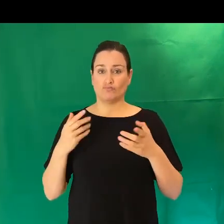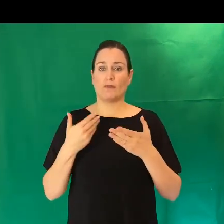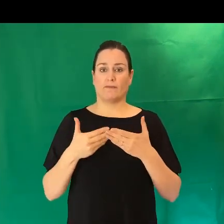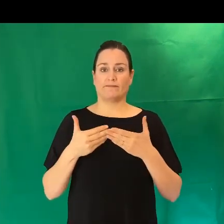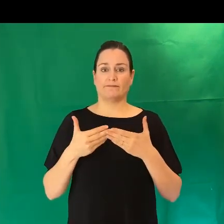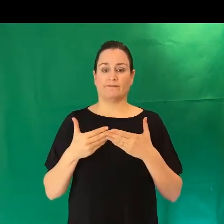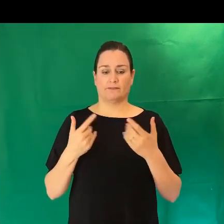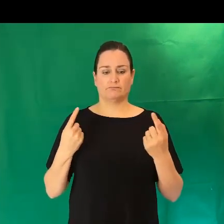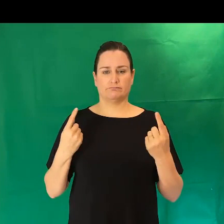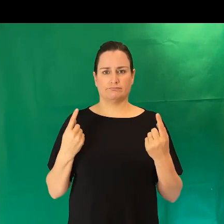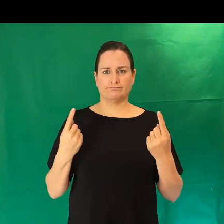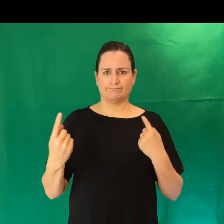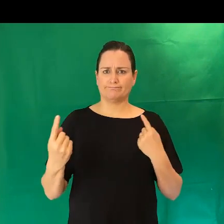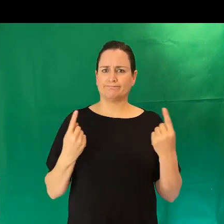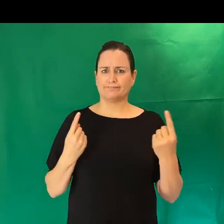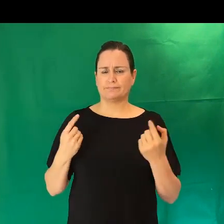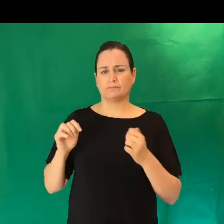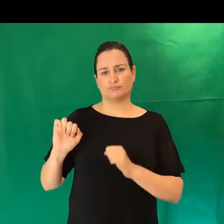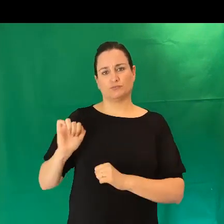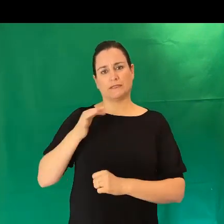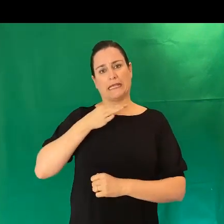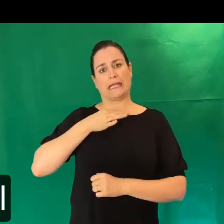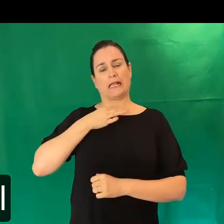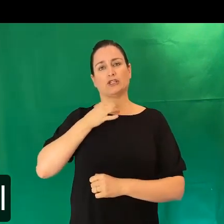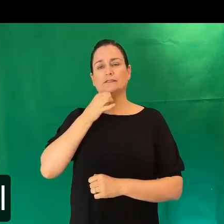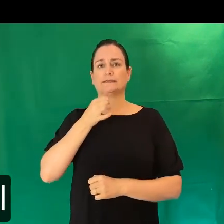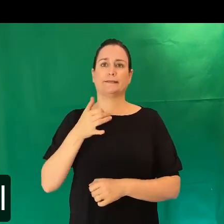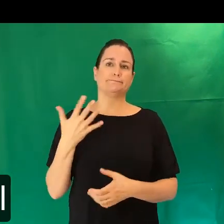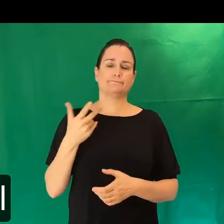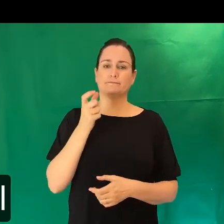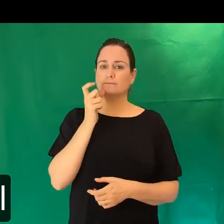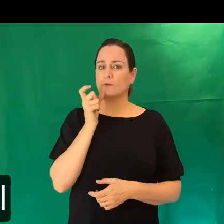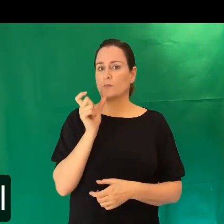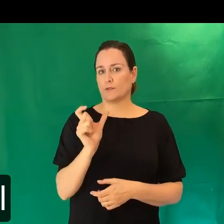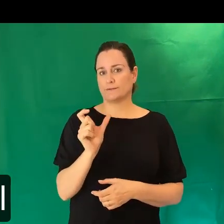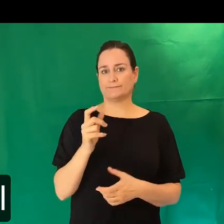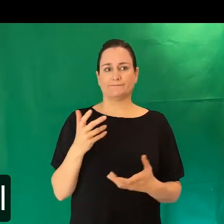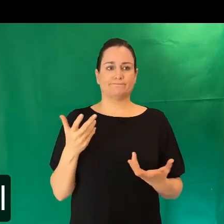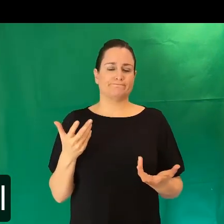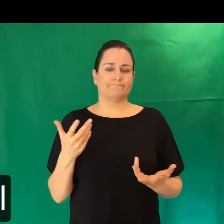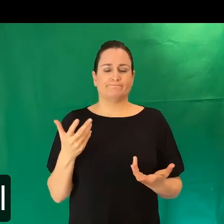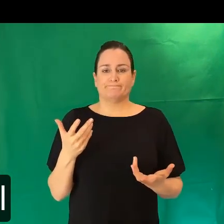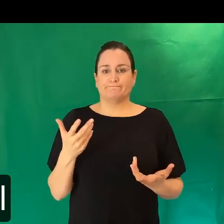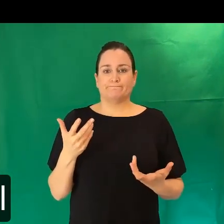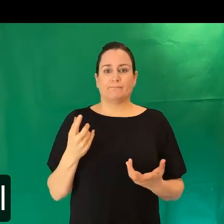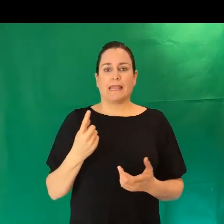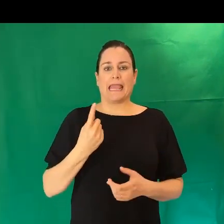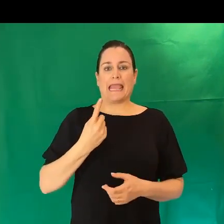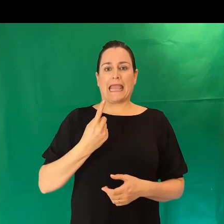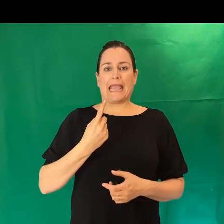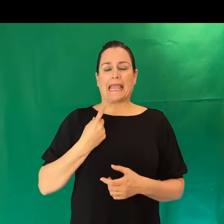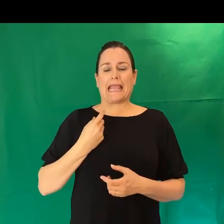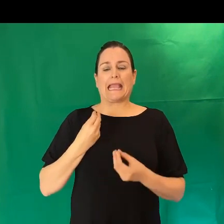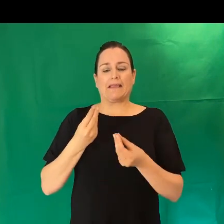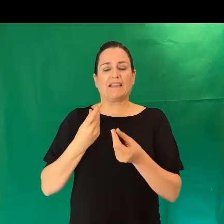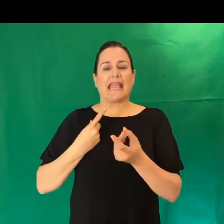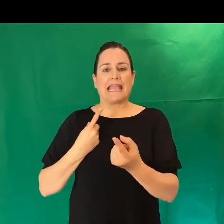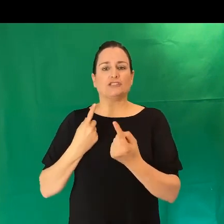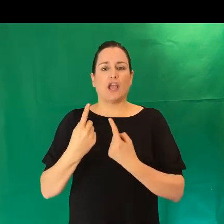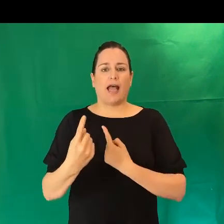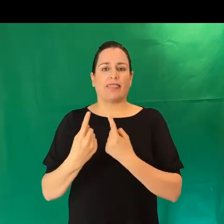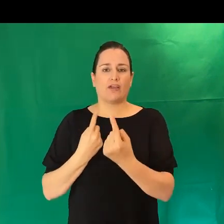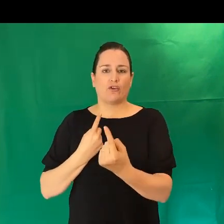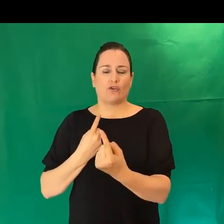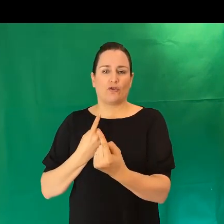mark reciprocality in different ways. So in English, we often use the pronominal form each other.